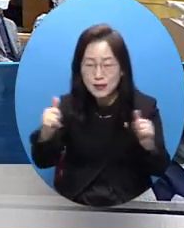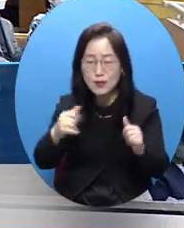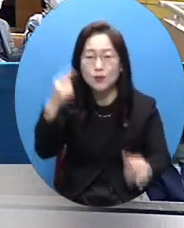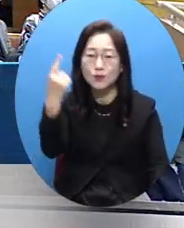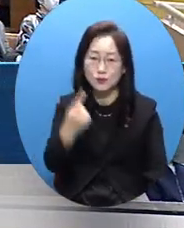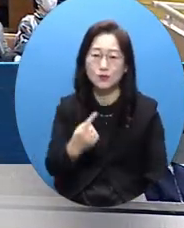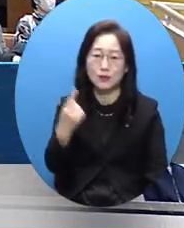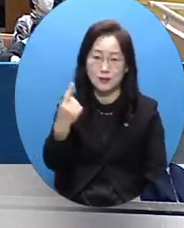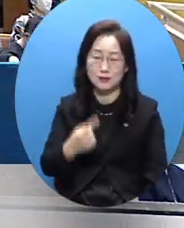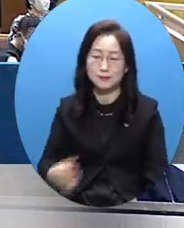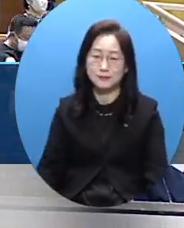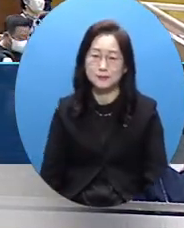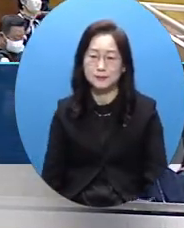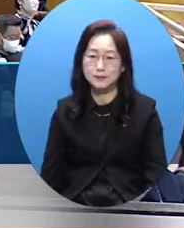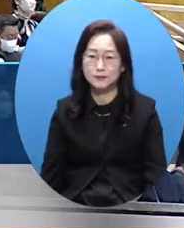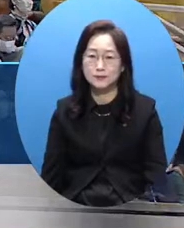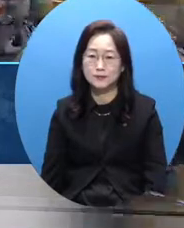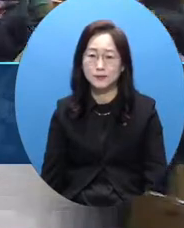comes the dreamer